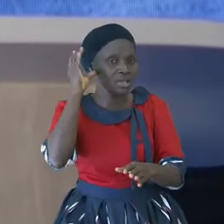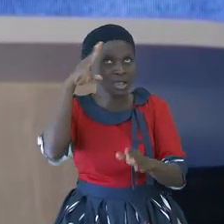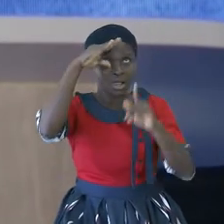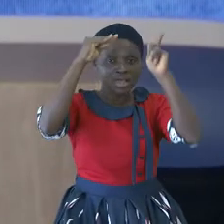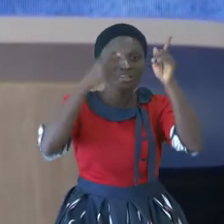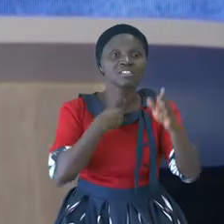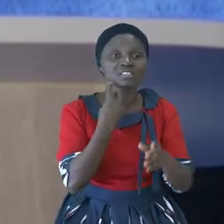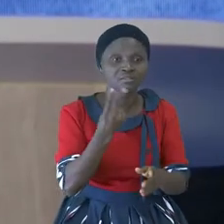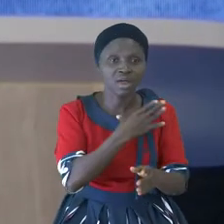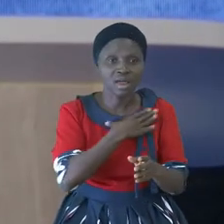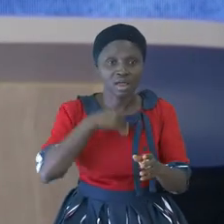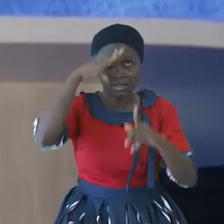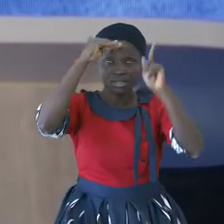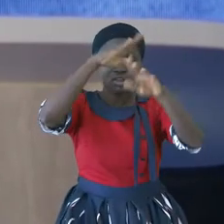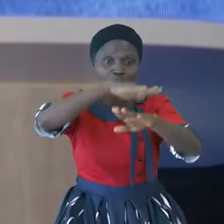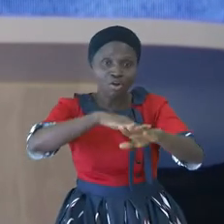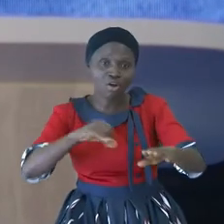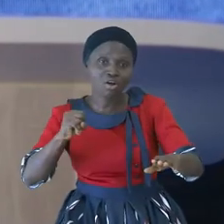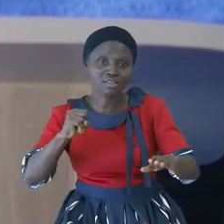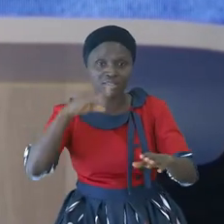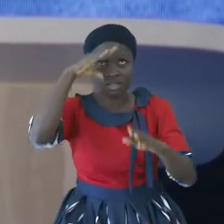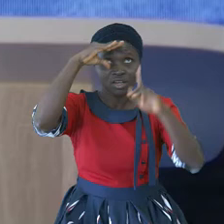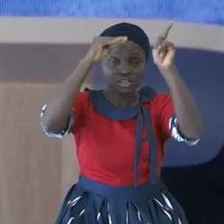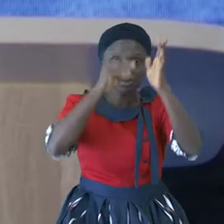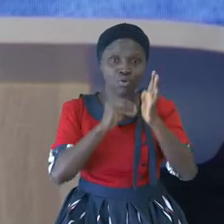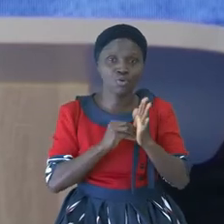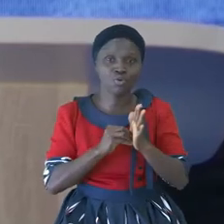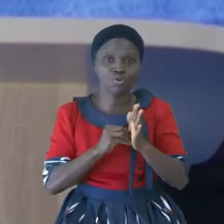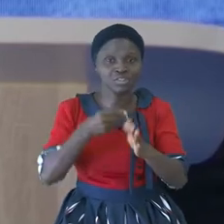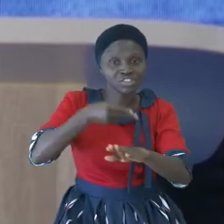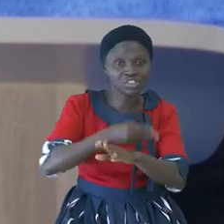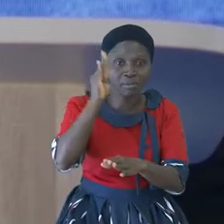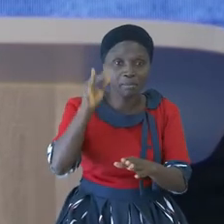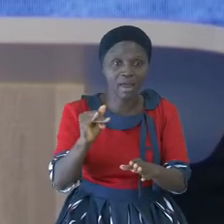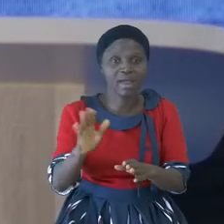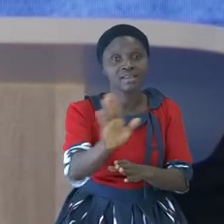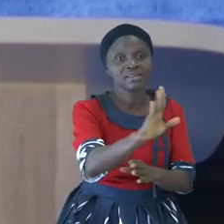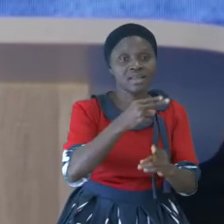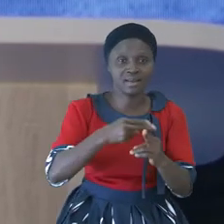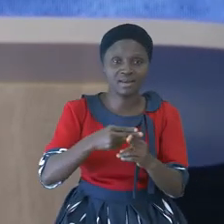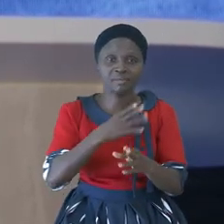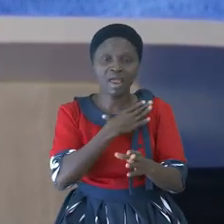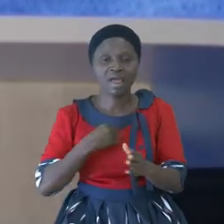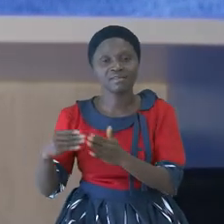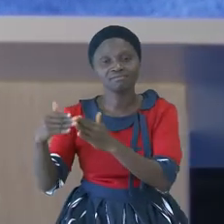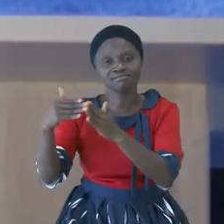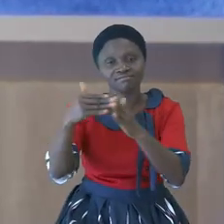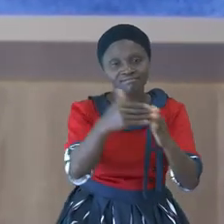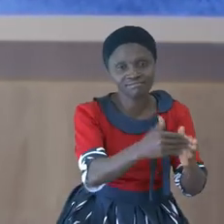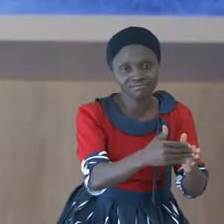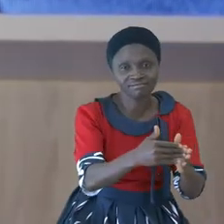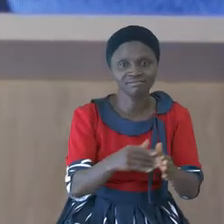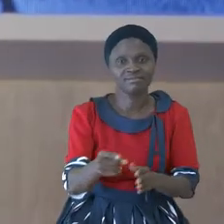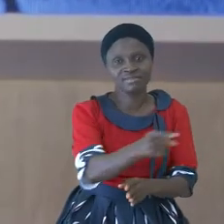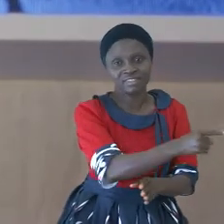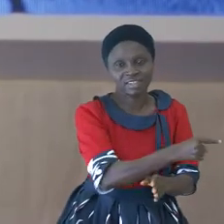he calleth his own by name, and leadeth them out. And